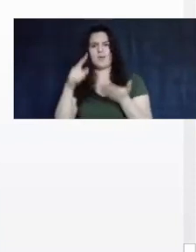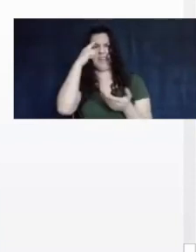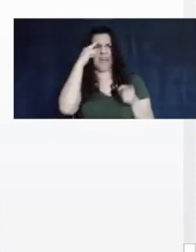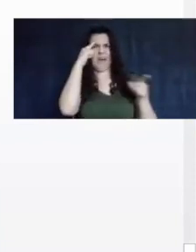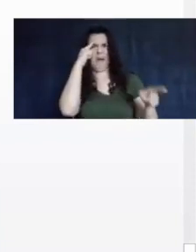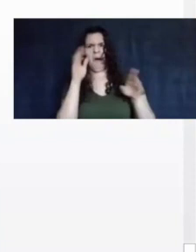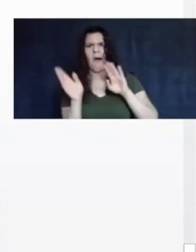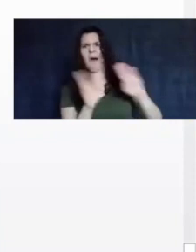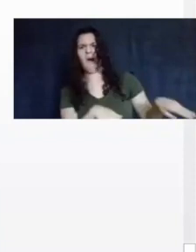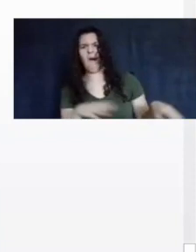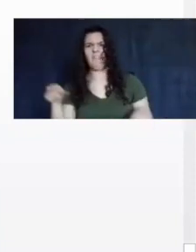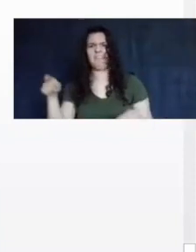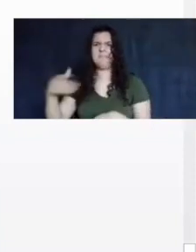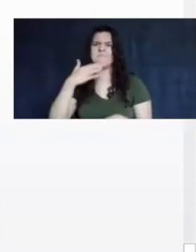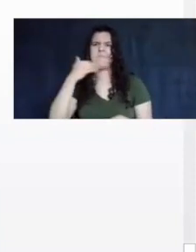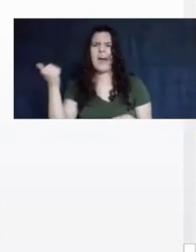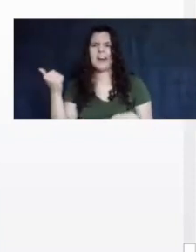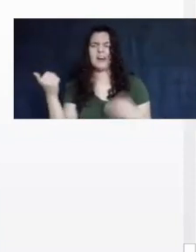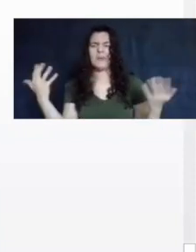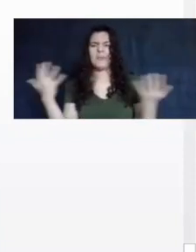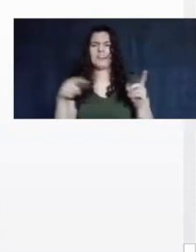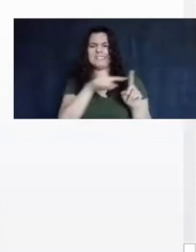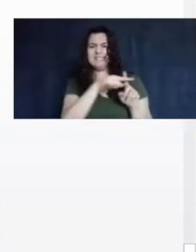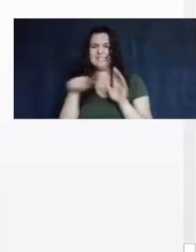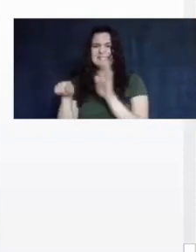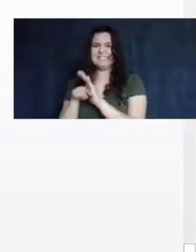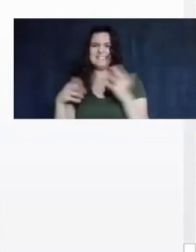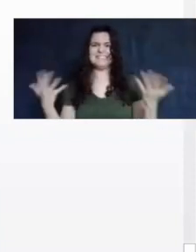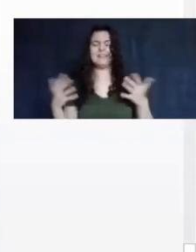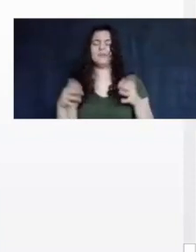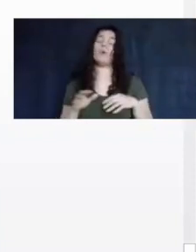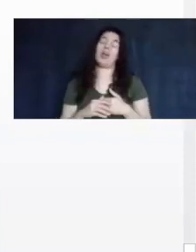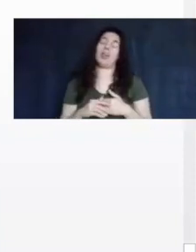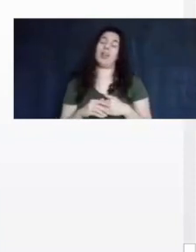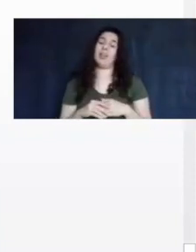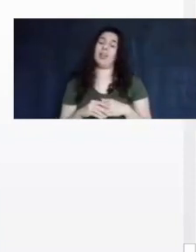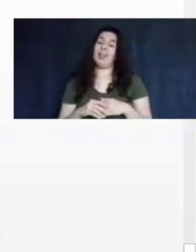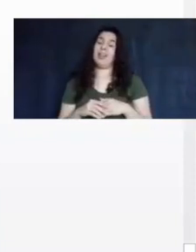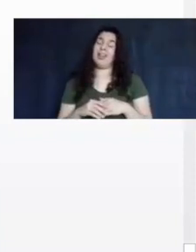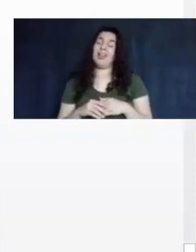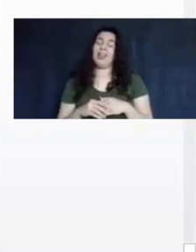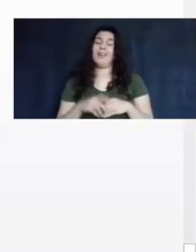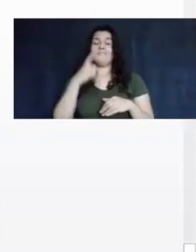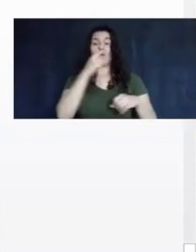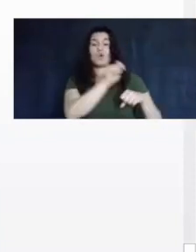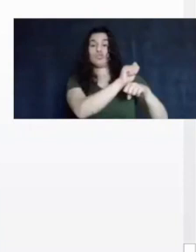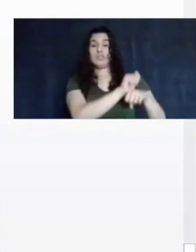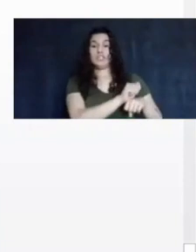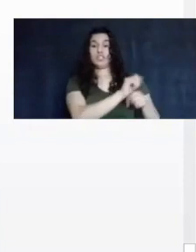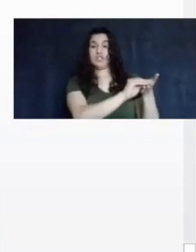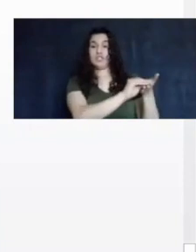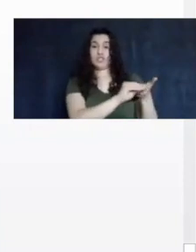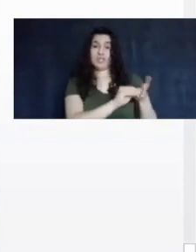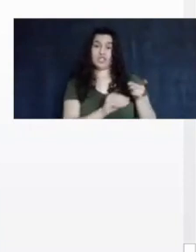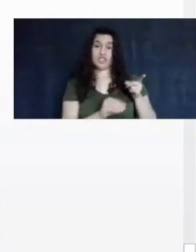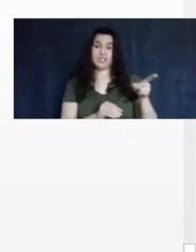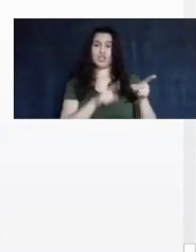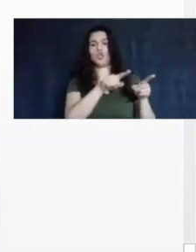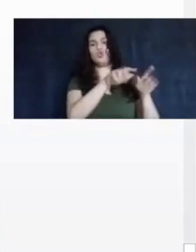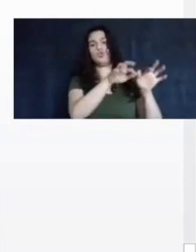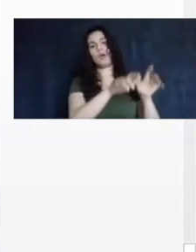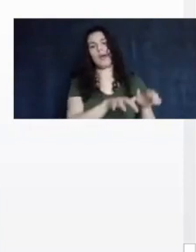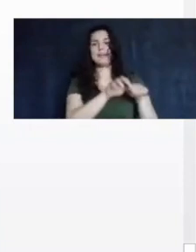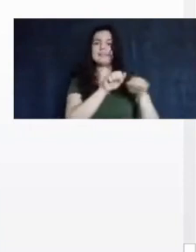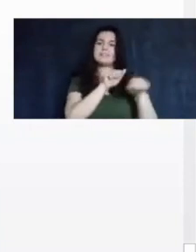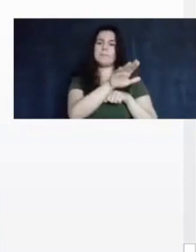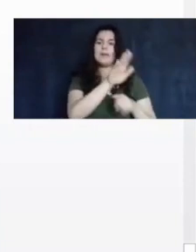do a dissertation in practice? What's the trade-off? Well, the trade-off is, in a traditional dissertation, you write it, you submit it,